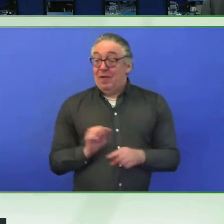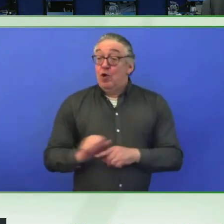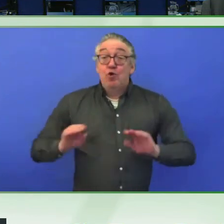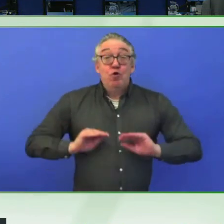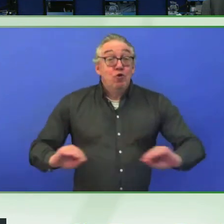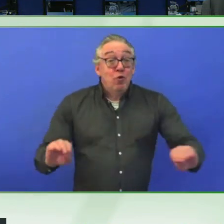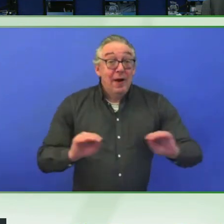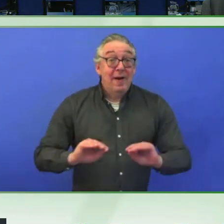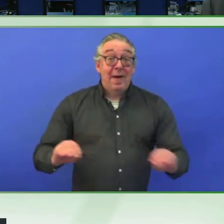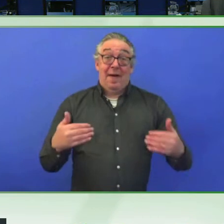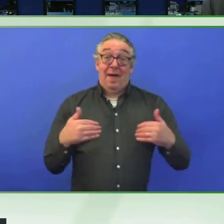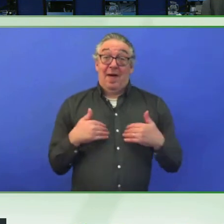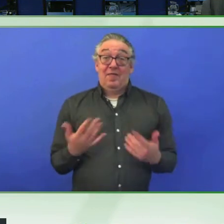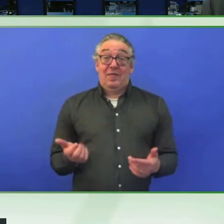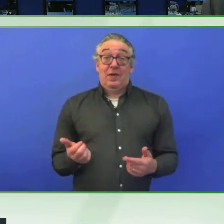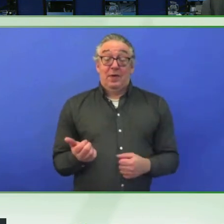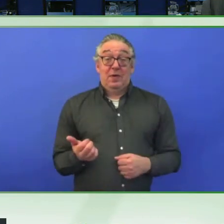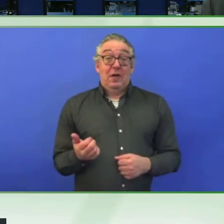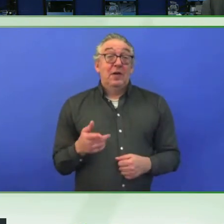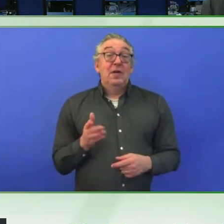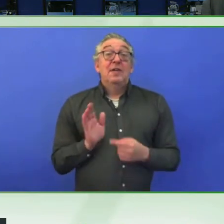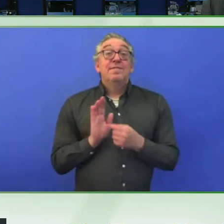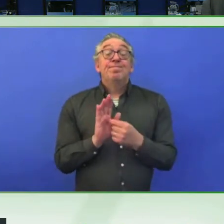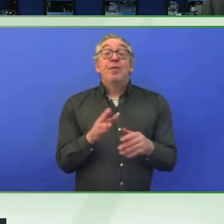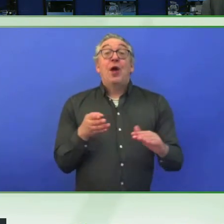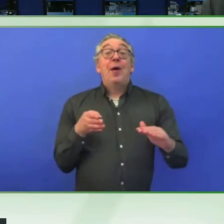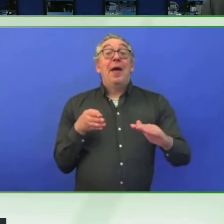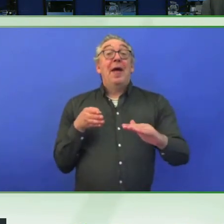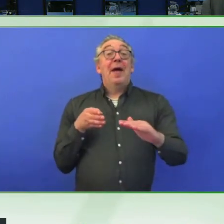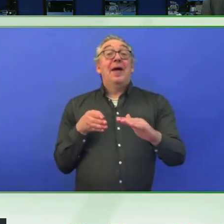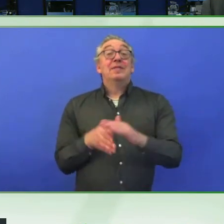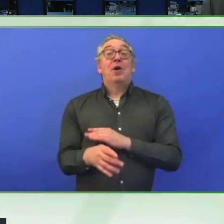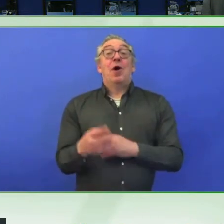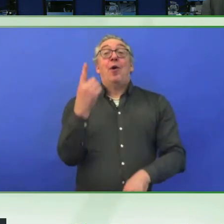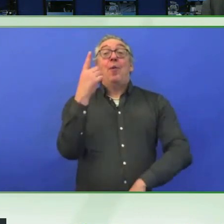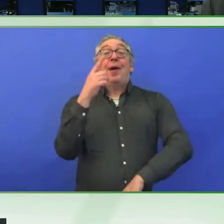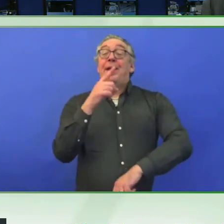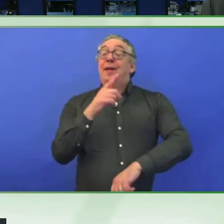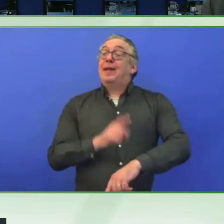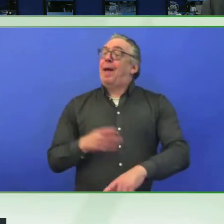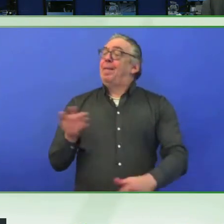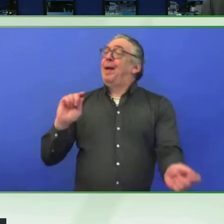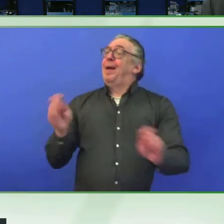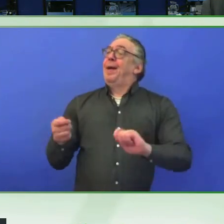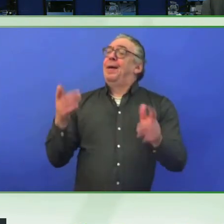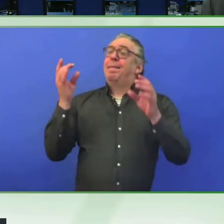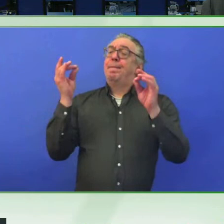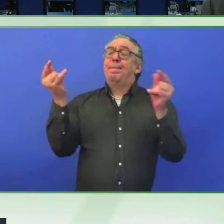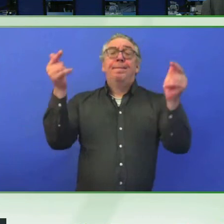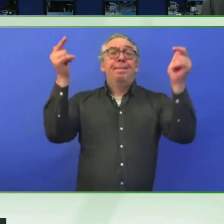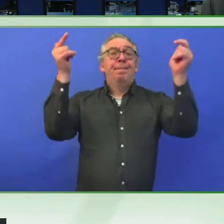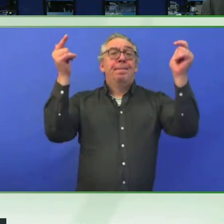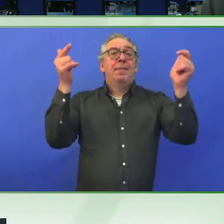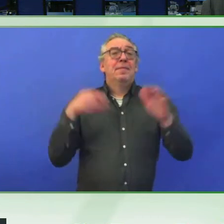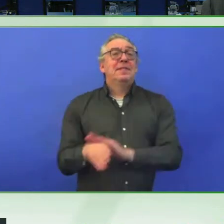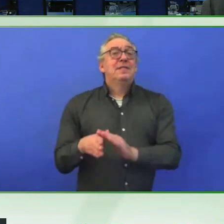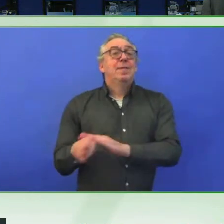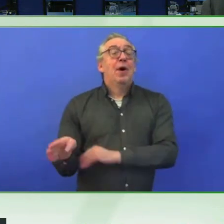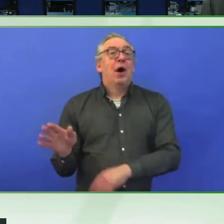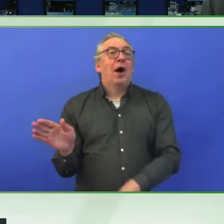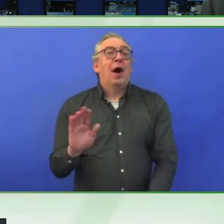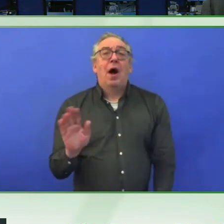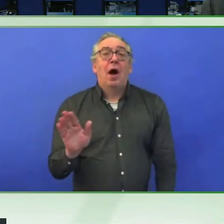like accessibility is not a one-off. In many cases, what we see is that we have maybe 2 or 3 or even a center